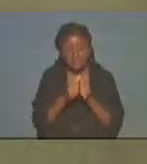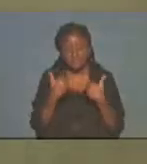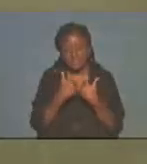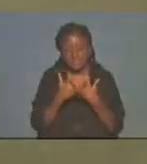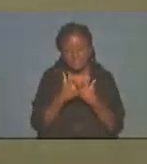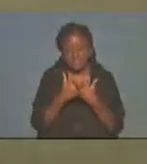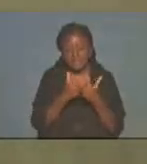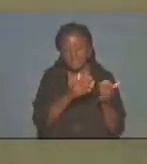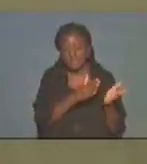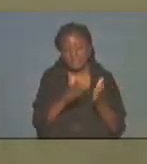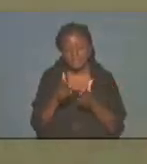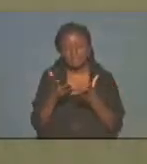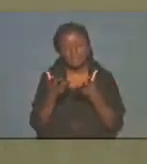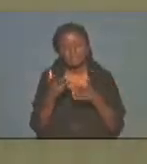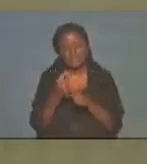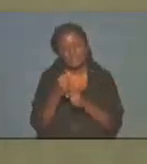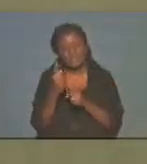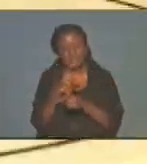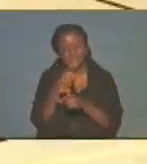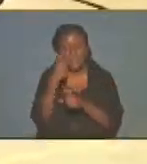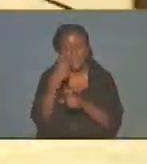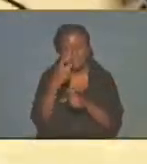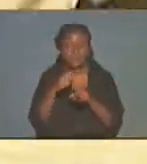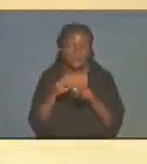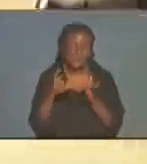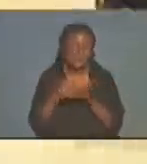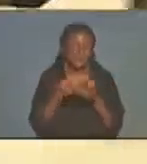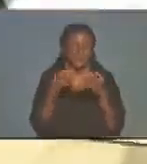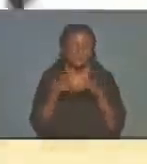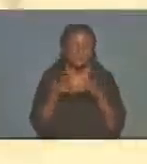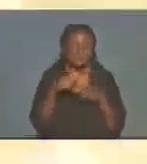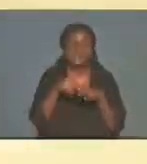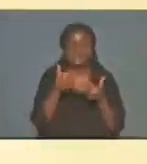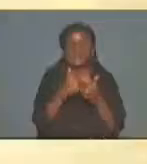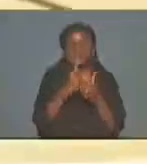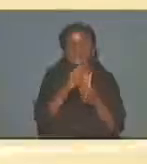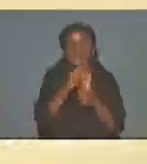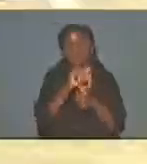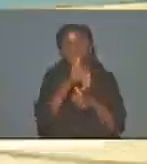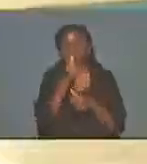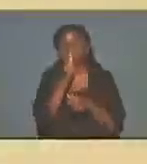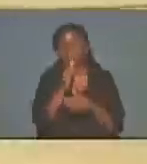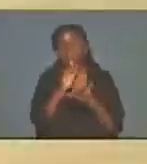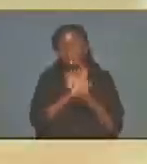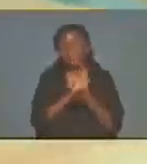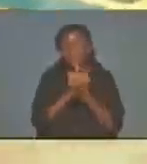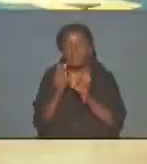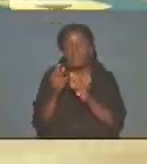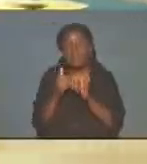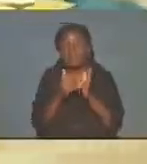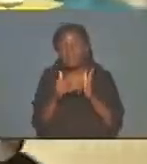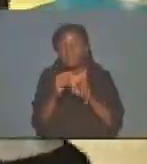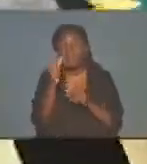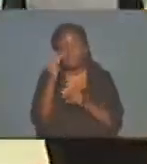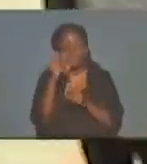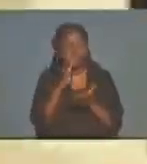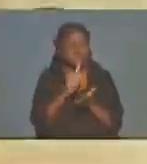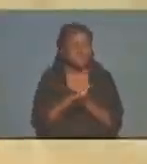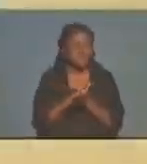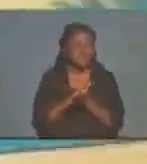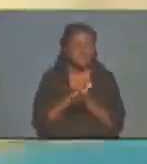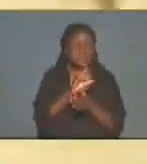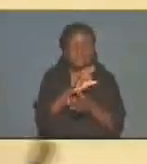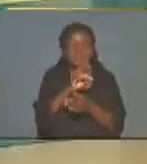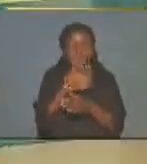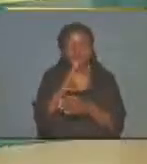get the W, but it happens. In Game 2, another private school versus government school matchup that will pit the CB Bethel Stingrays